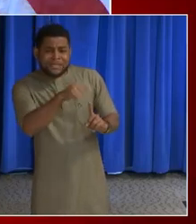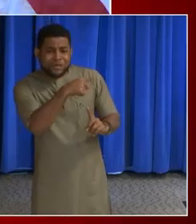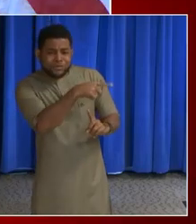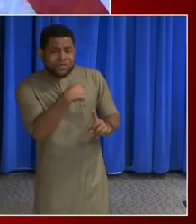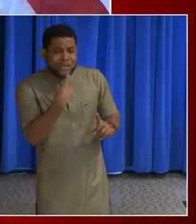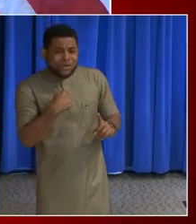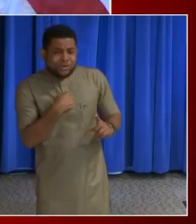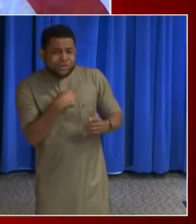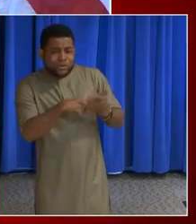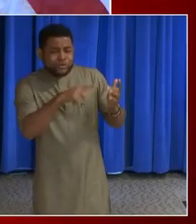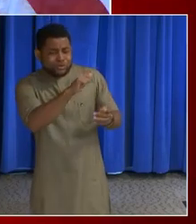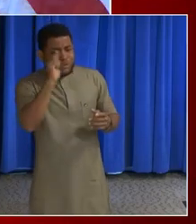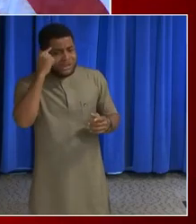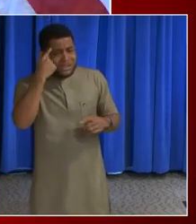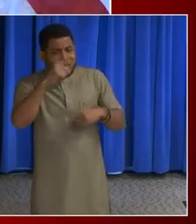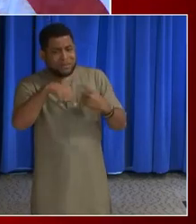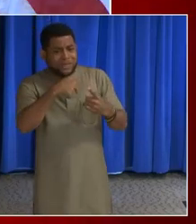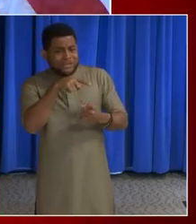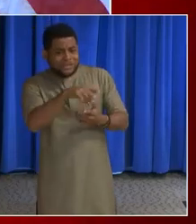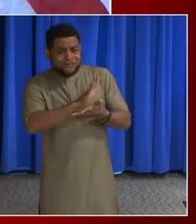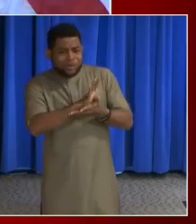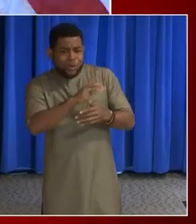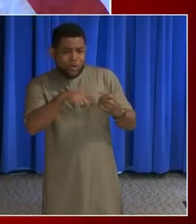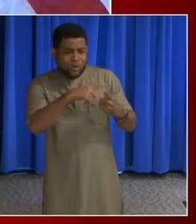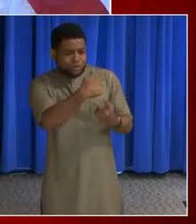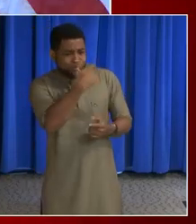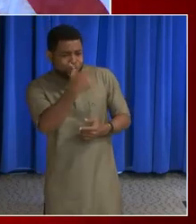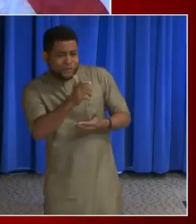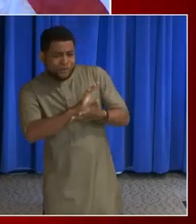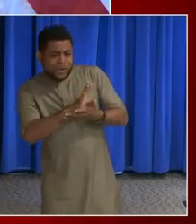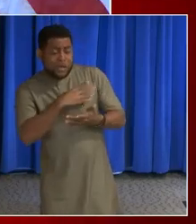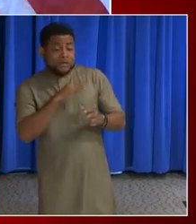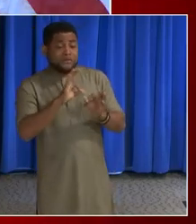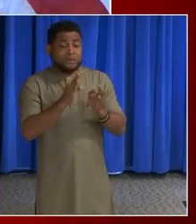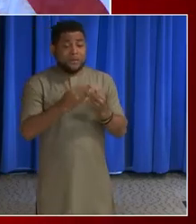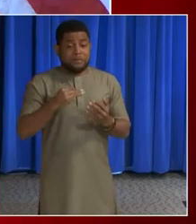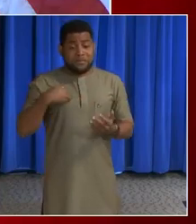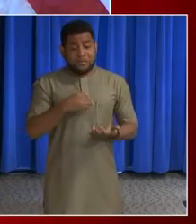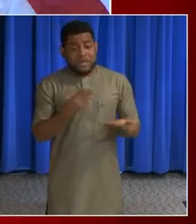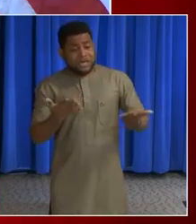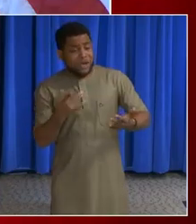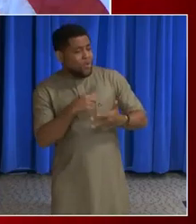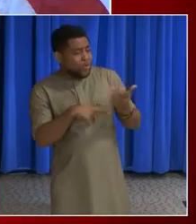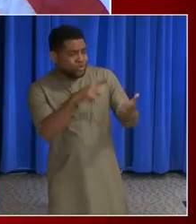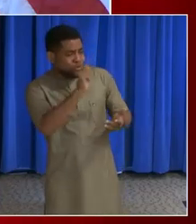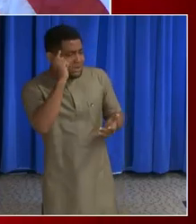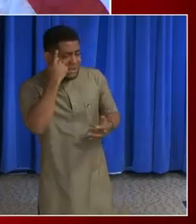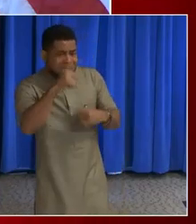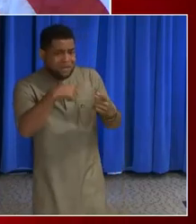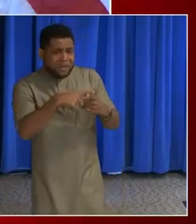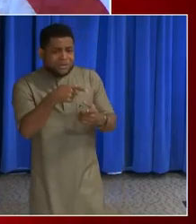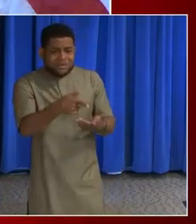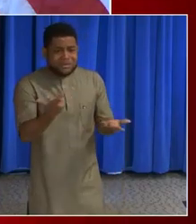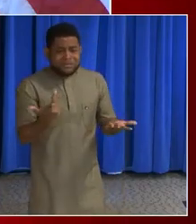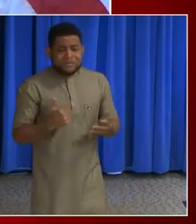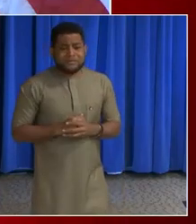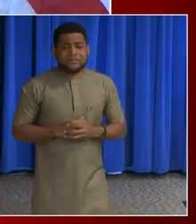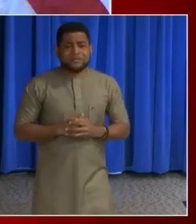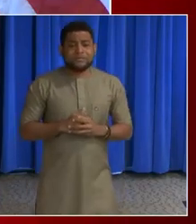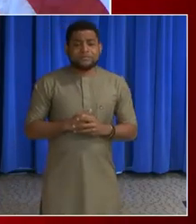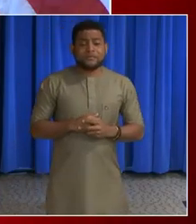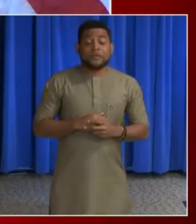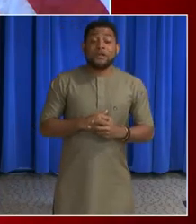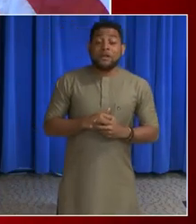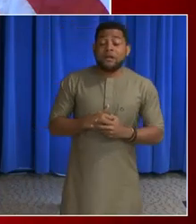under investigation, but when you watched that video and the family members are here, what did you think what you saw?